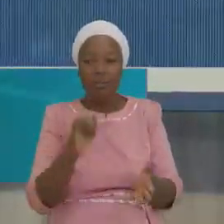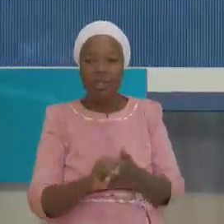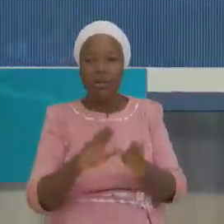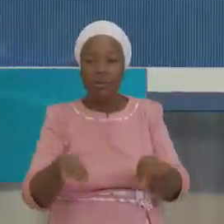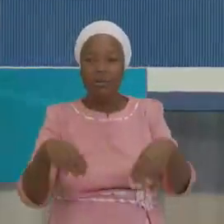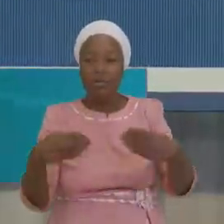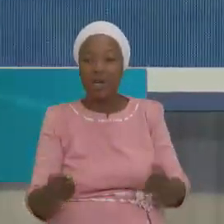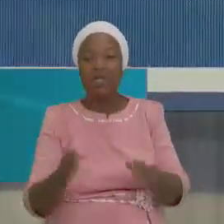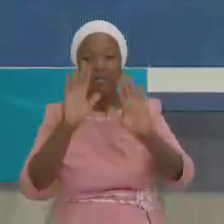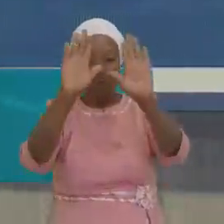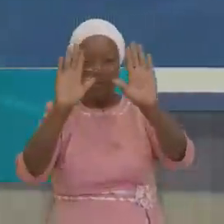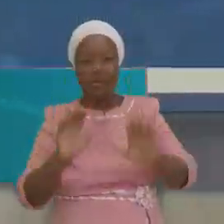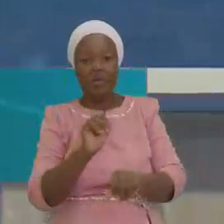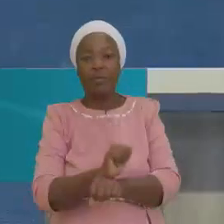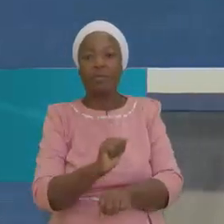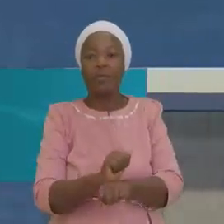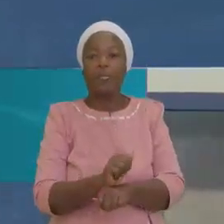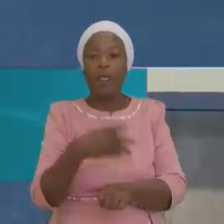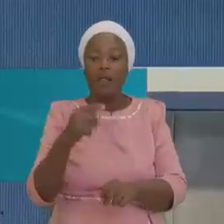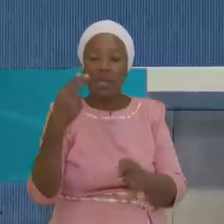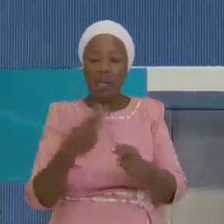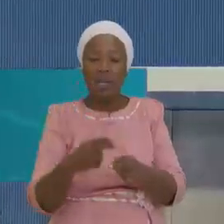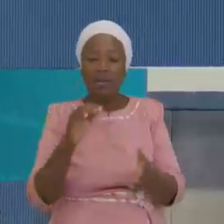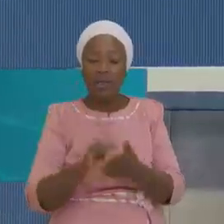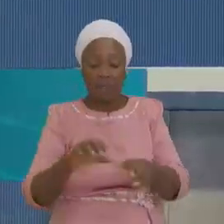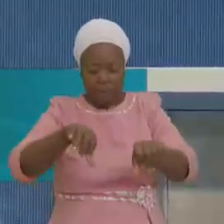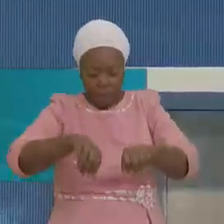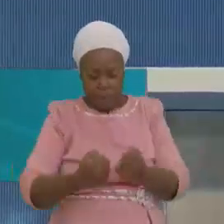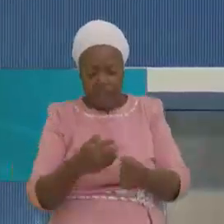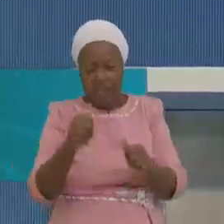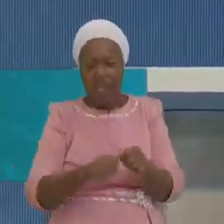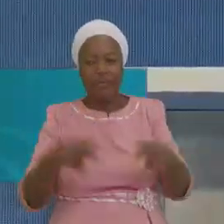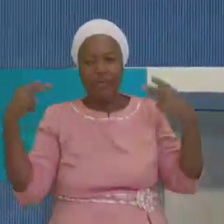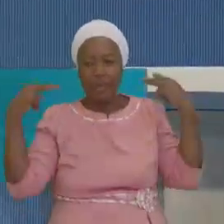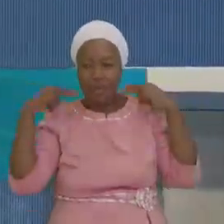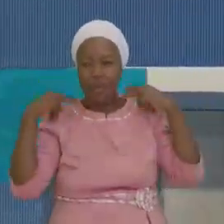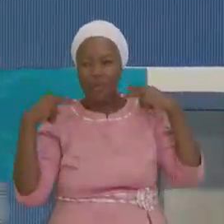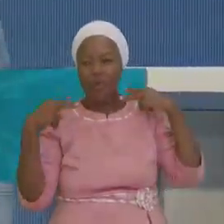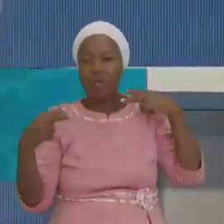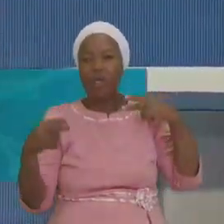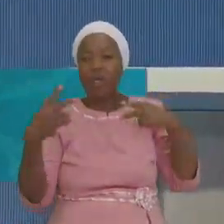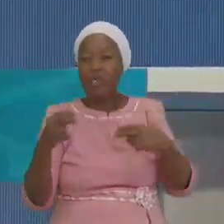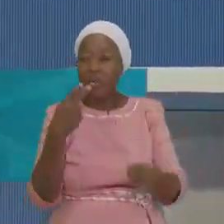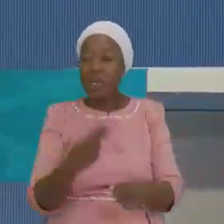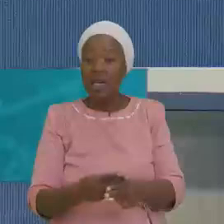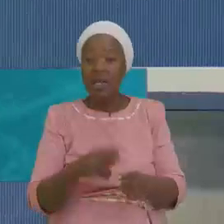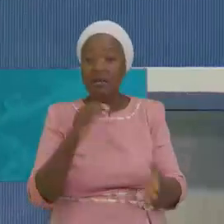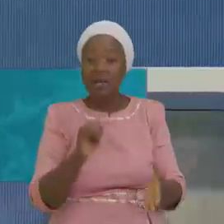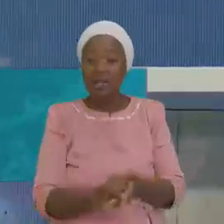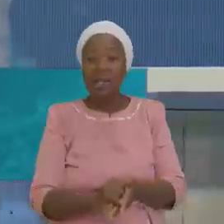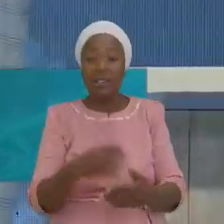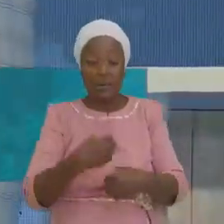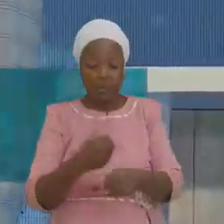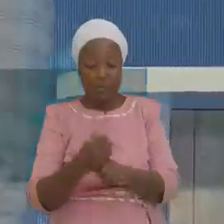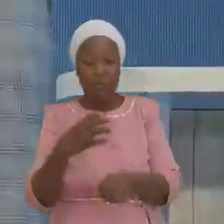provides miracle, the name that breaks every yoke, the name that makes